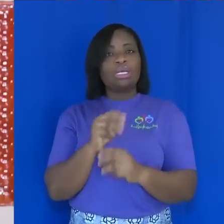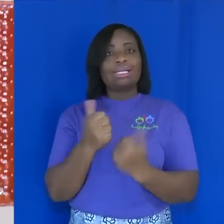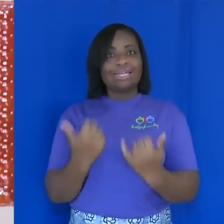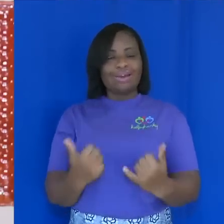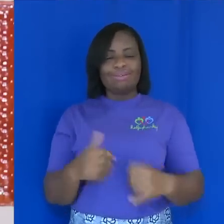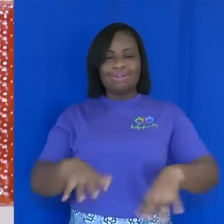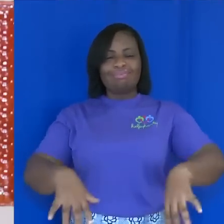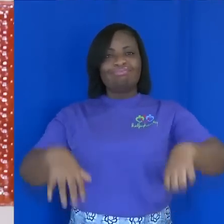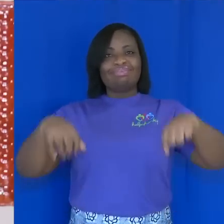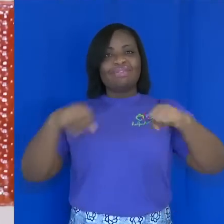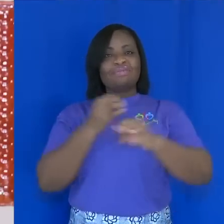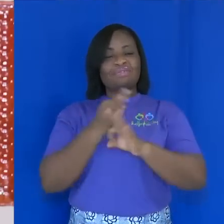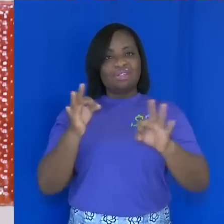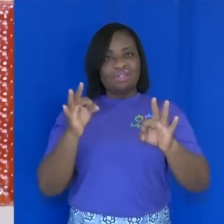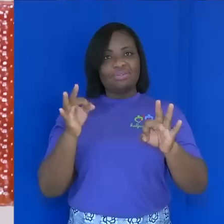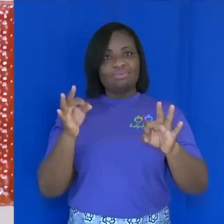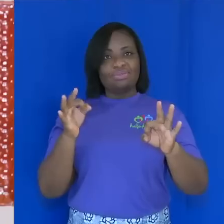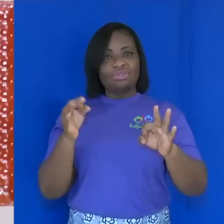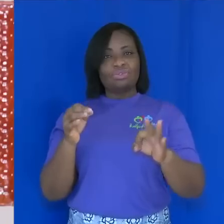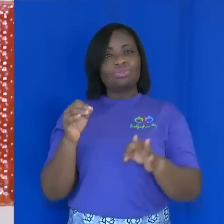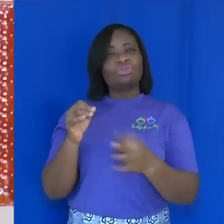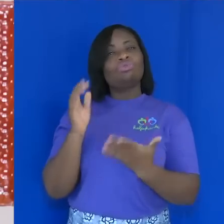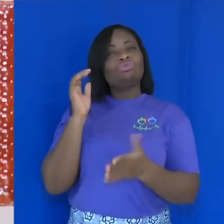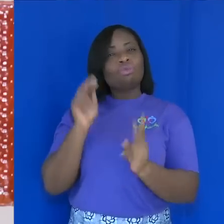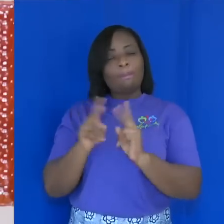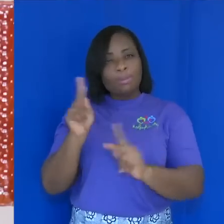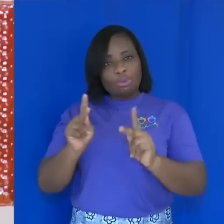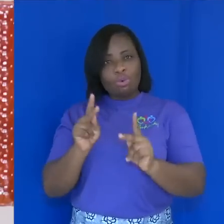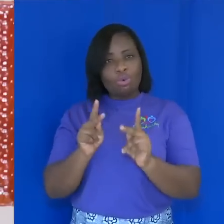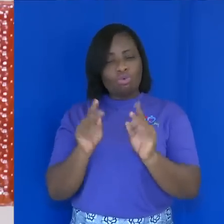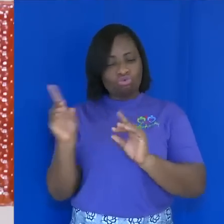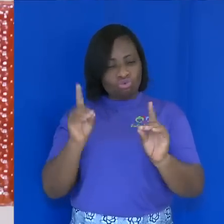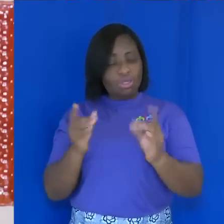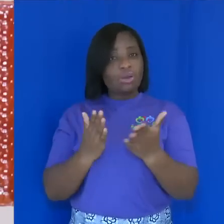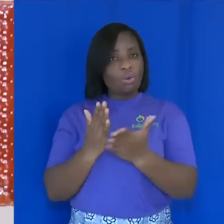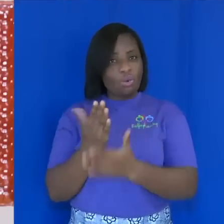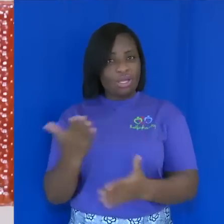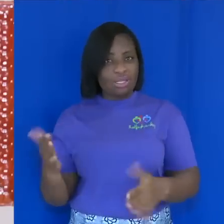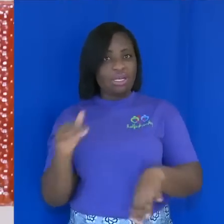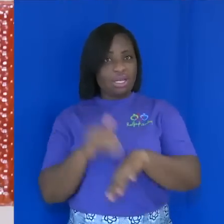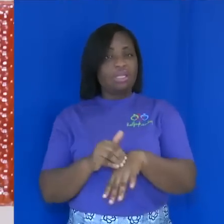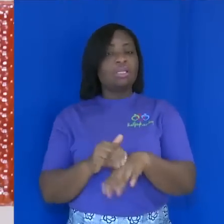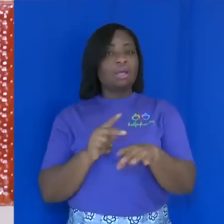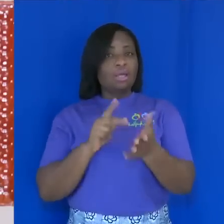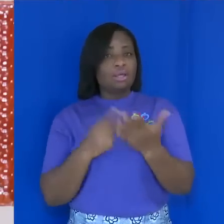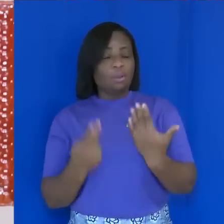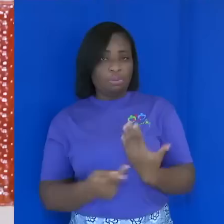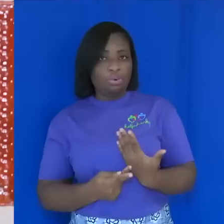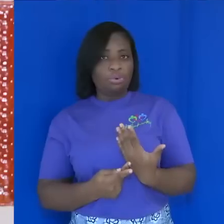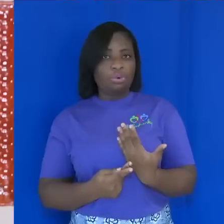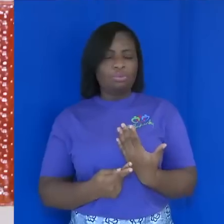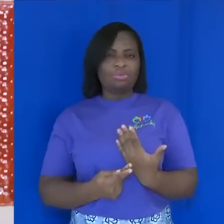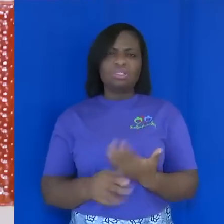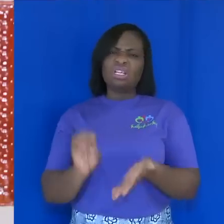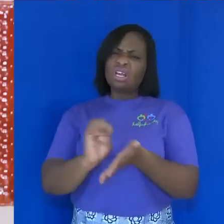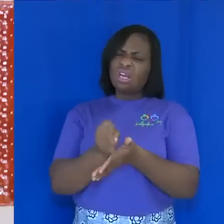been lifted, subject to the strict adherence of COVID-19 protocols. On the